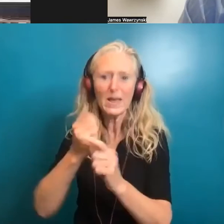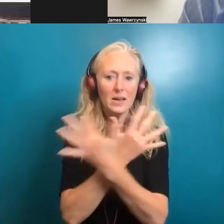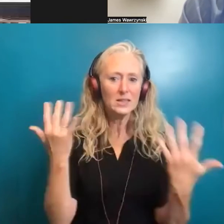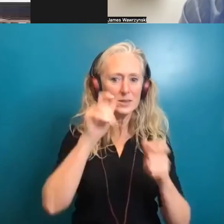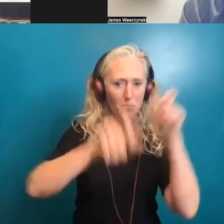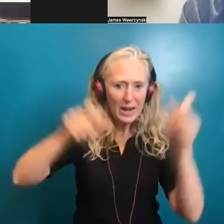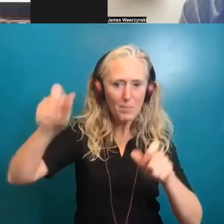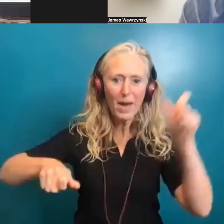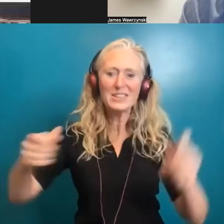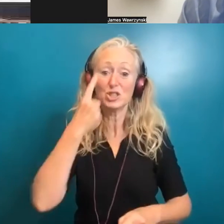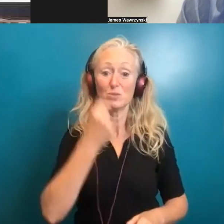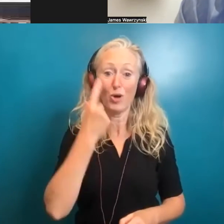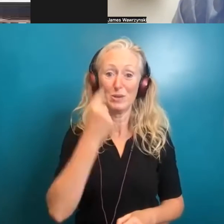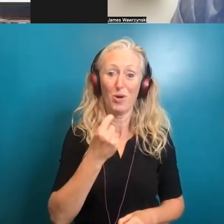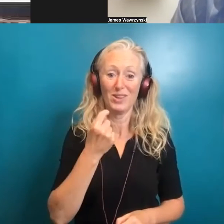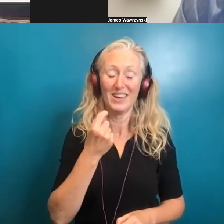can never really have enough.